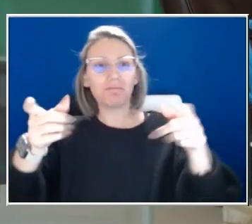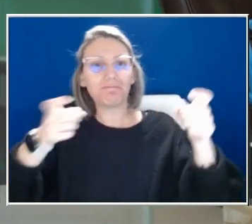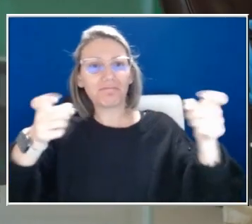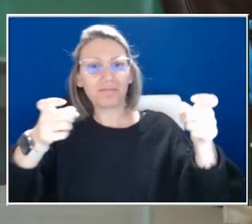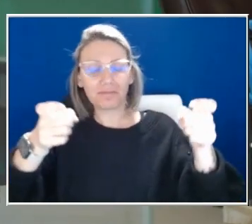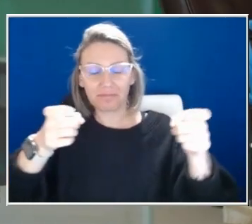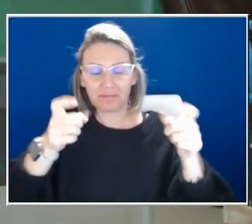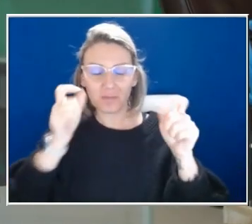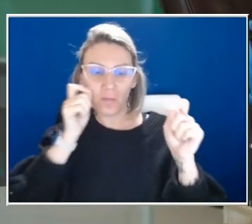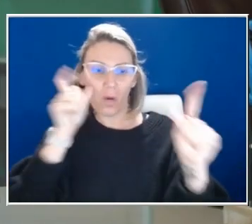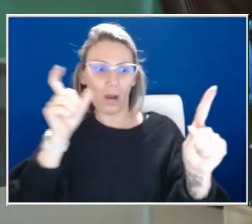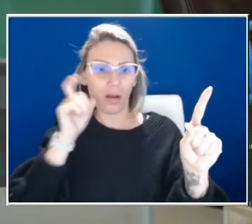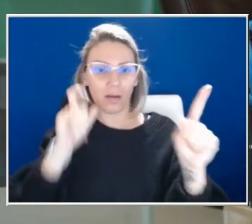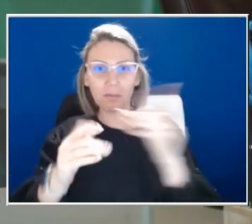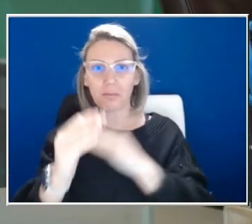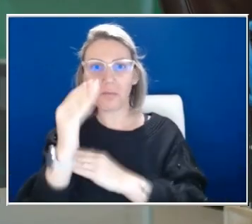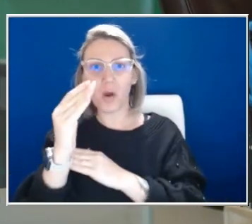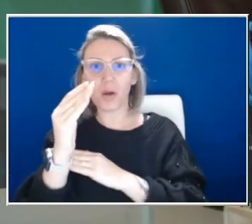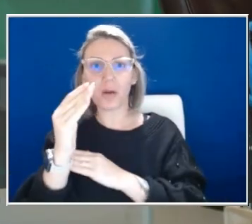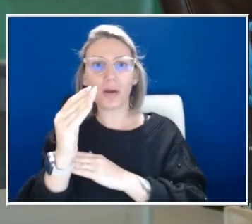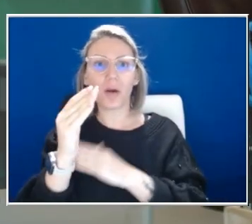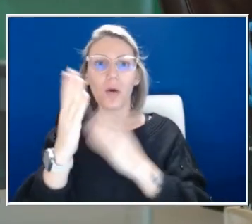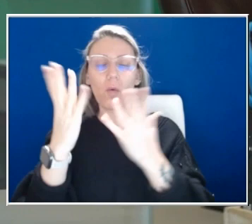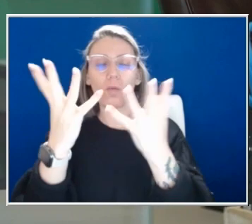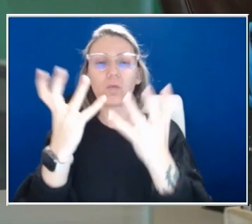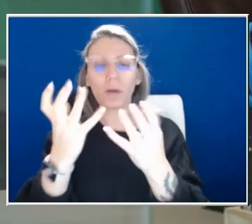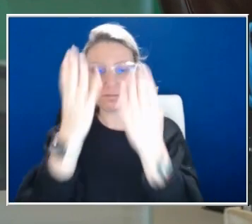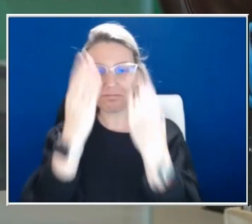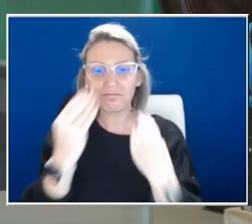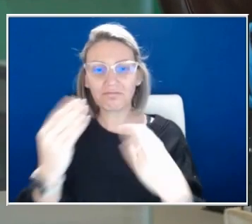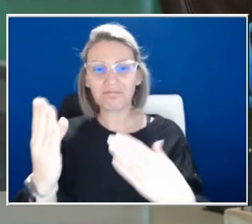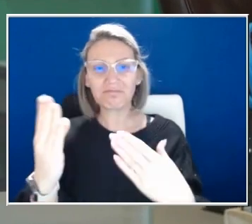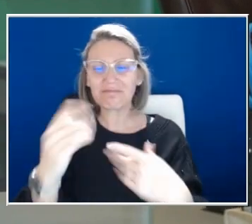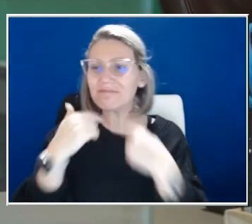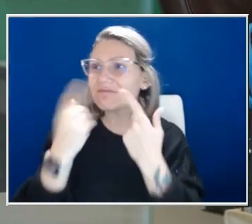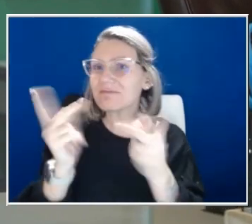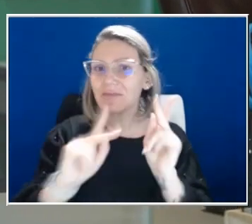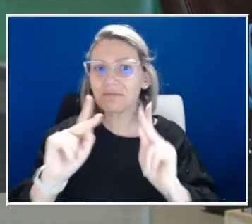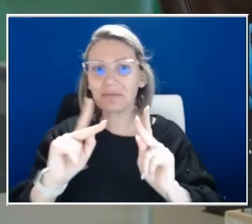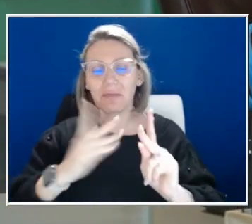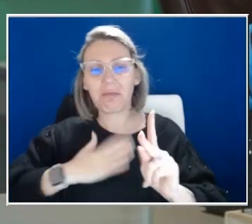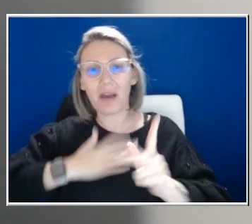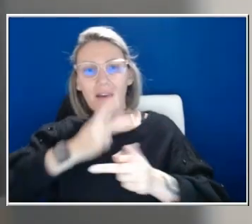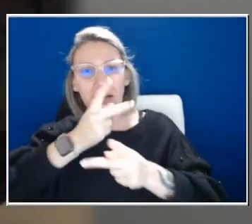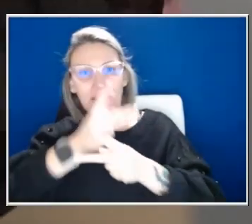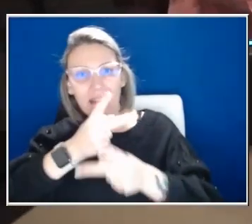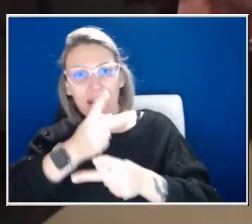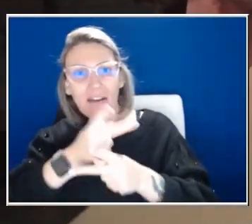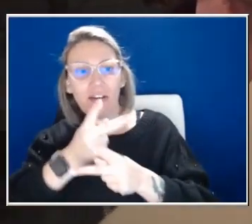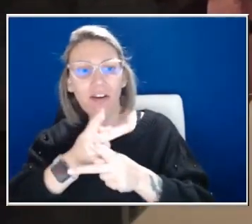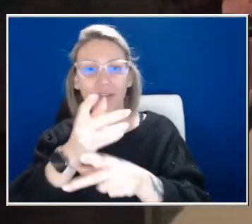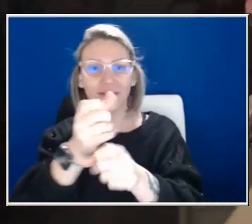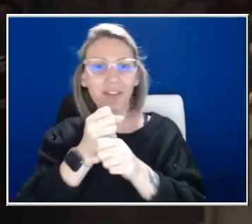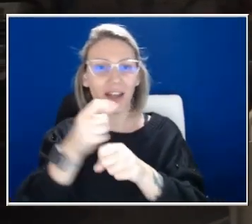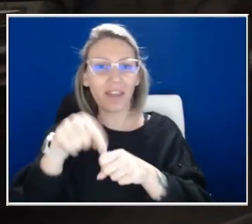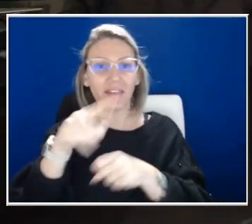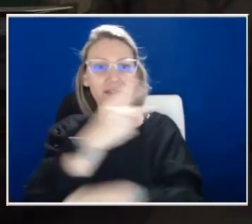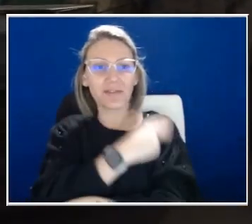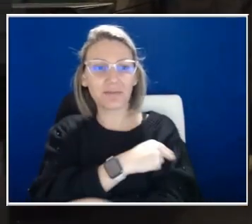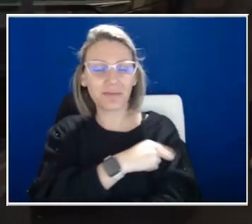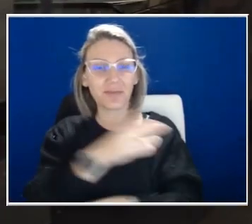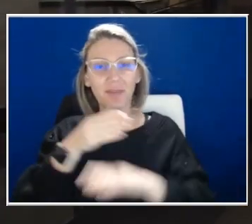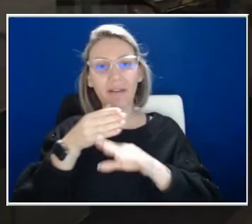give me a platform to give a testimony of my care that I received at this hospital. After 2 years and